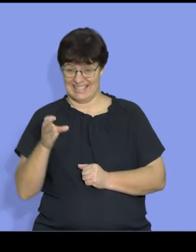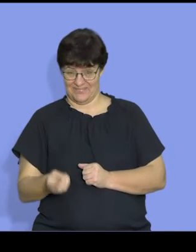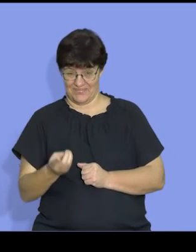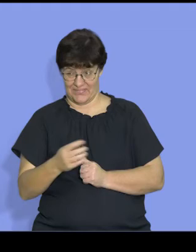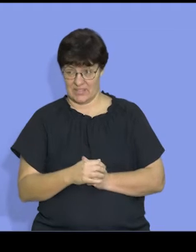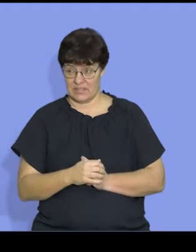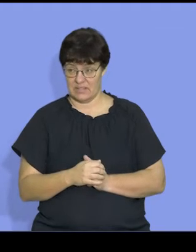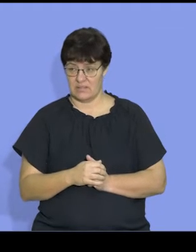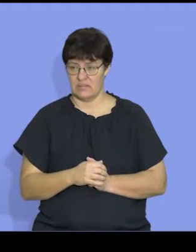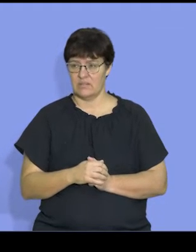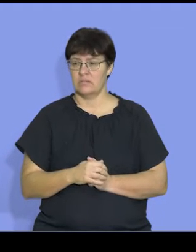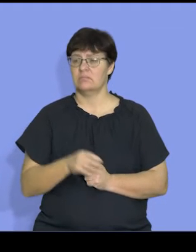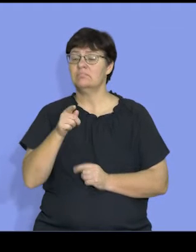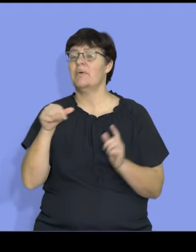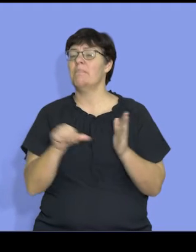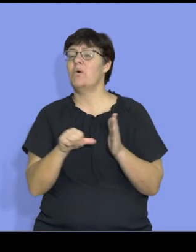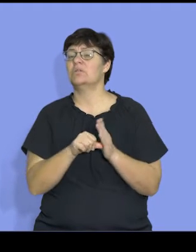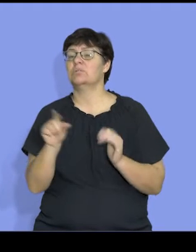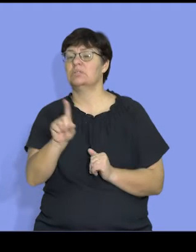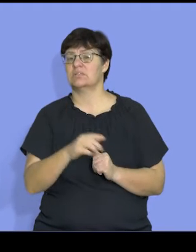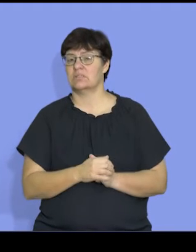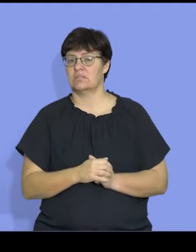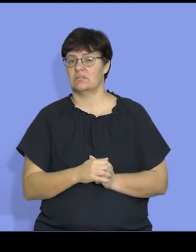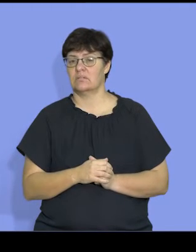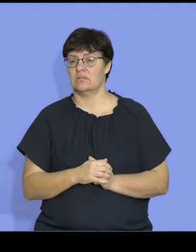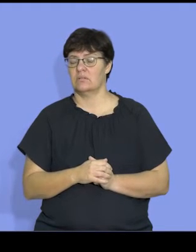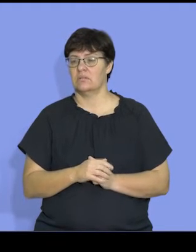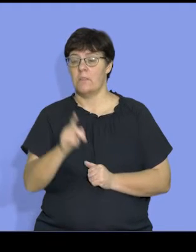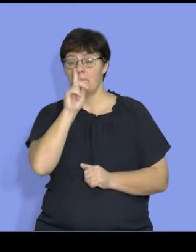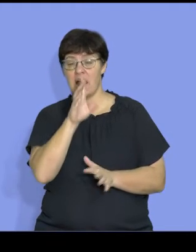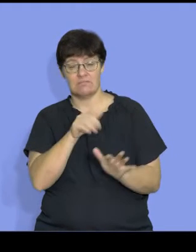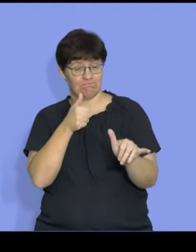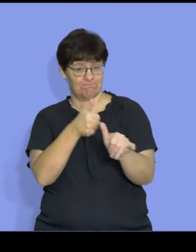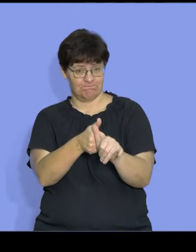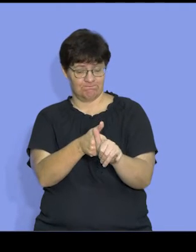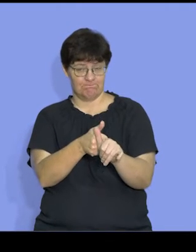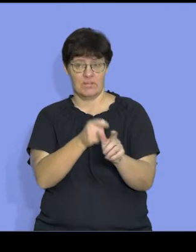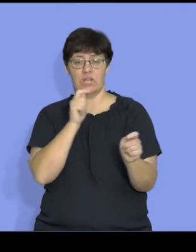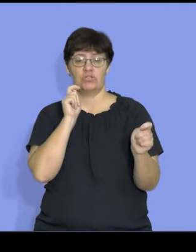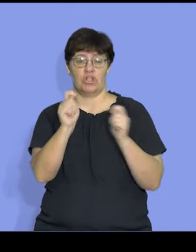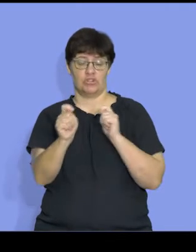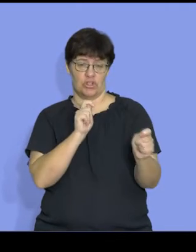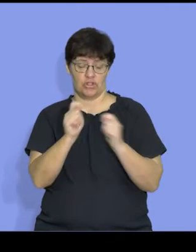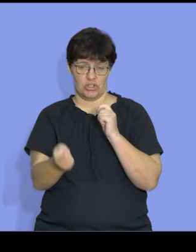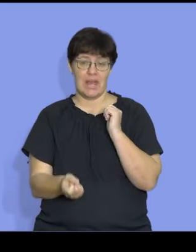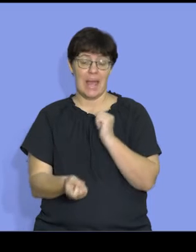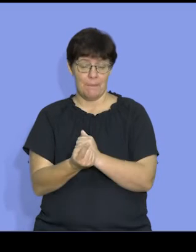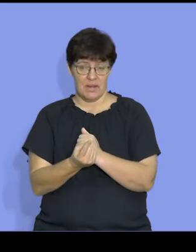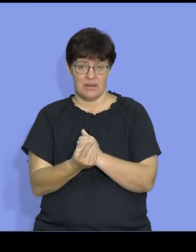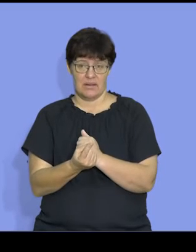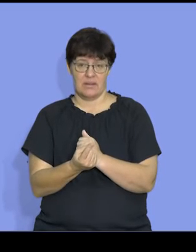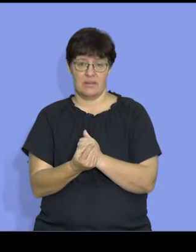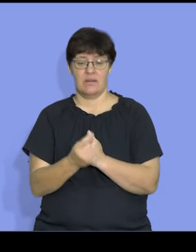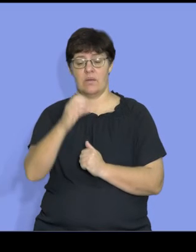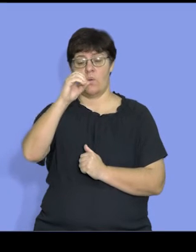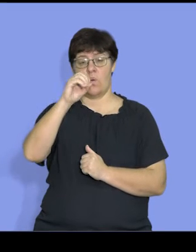But what is important here is that we need to also keep track of the changes in the oxidation numbers of these substances,